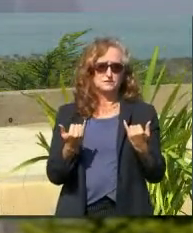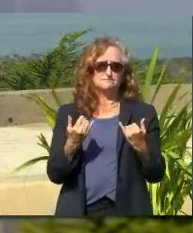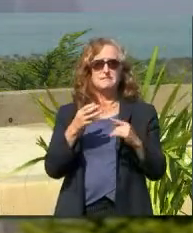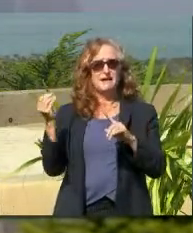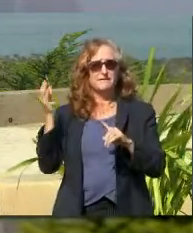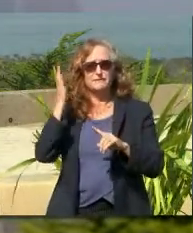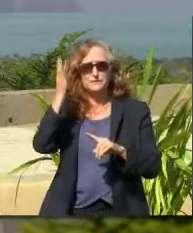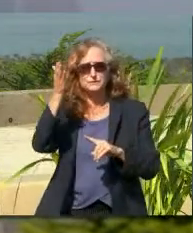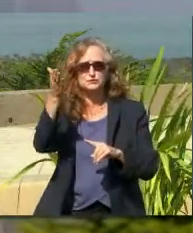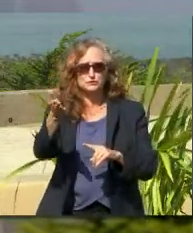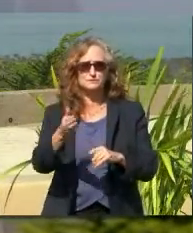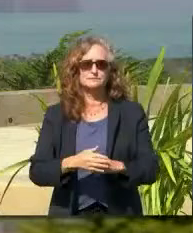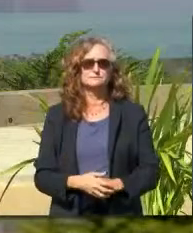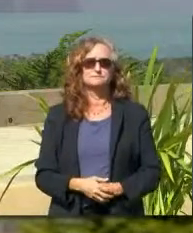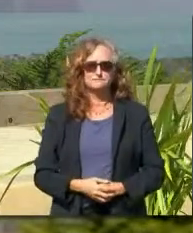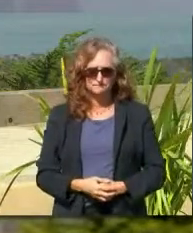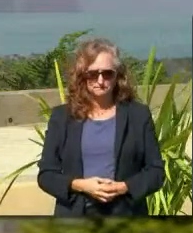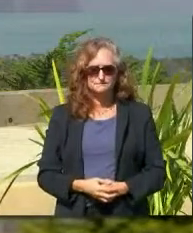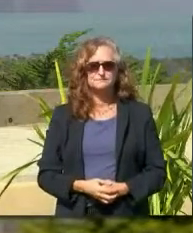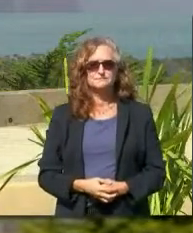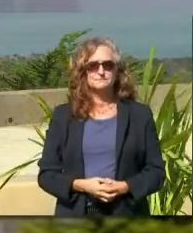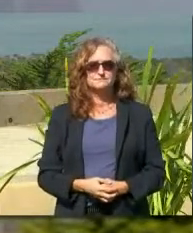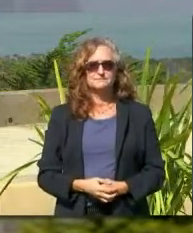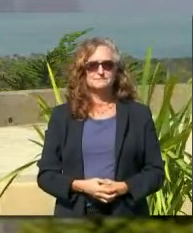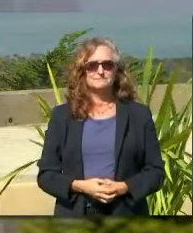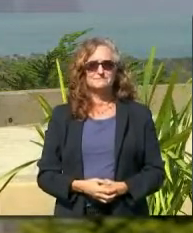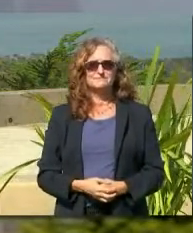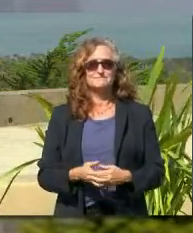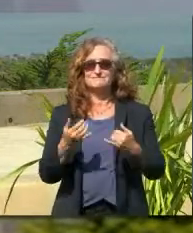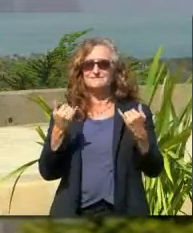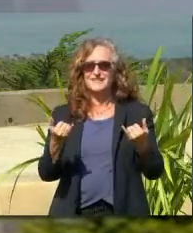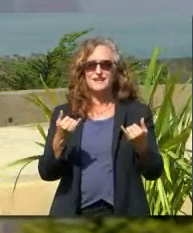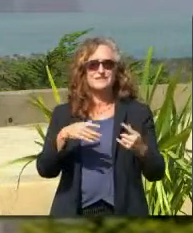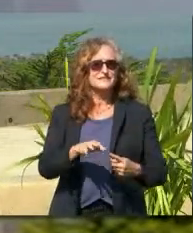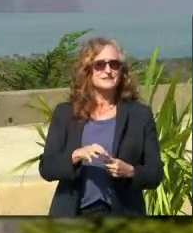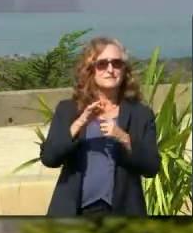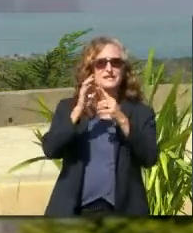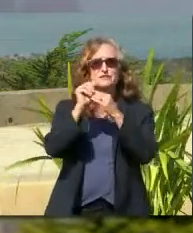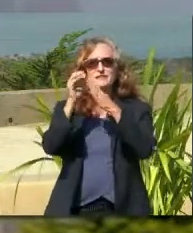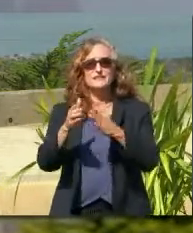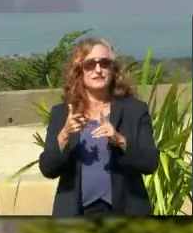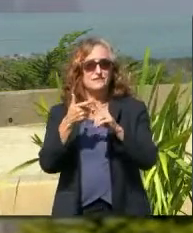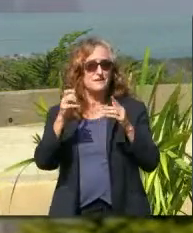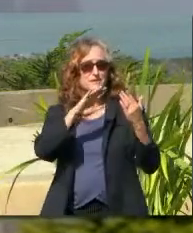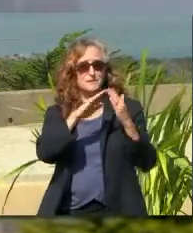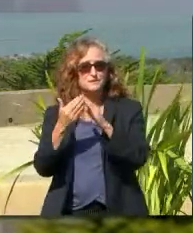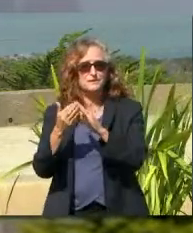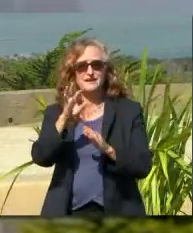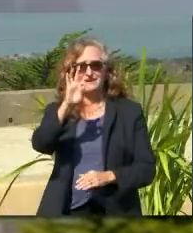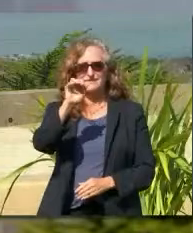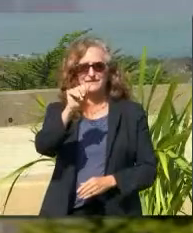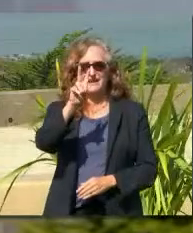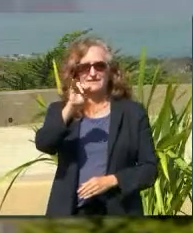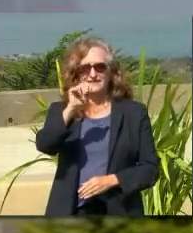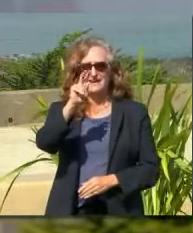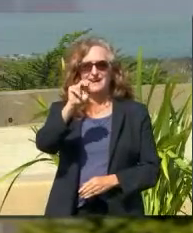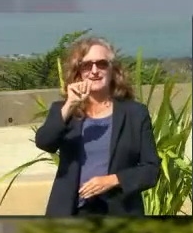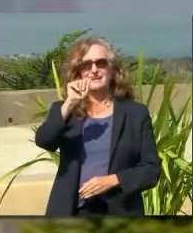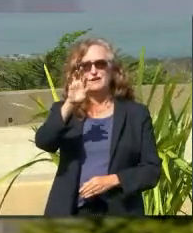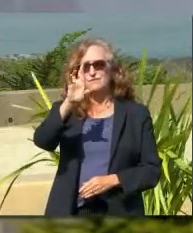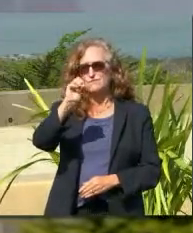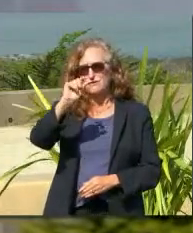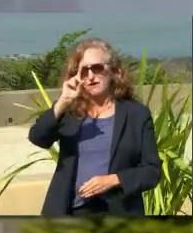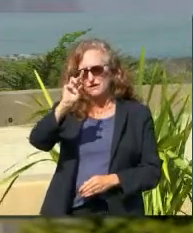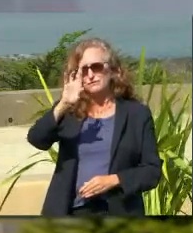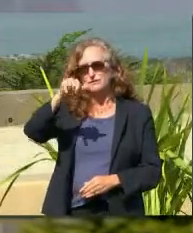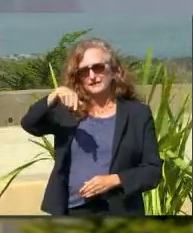future. I would like to call your attention to a very special leader from our community, Fabiana Rodriguez, who has